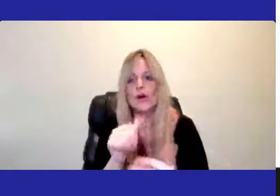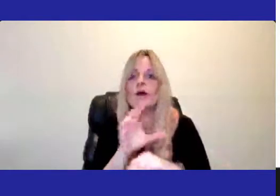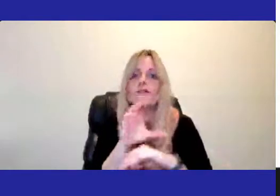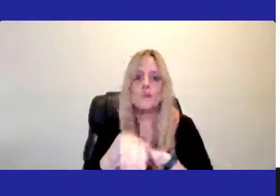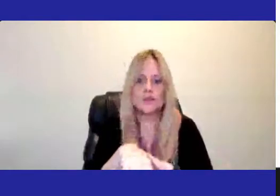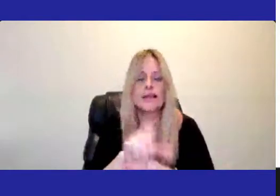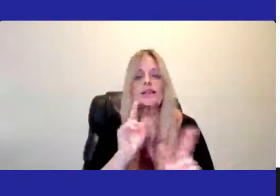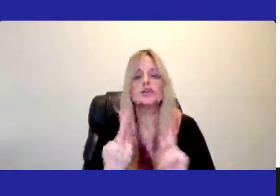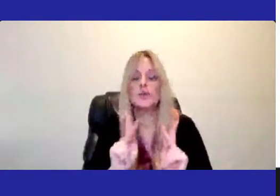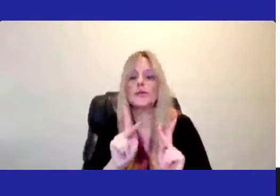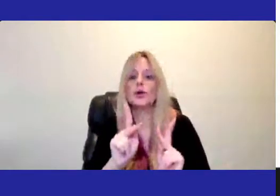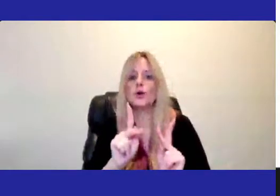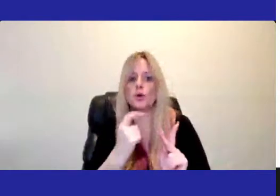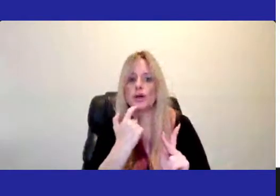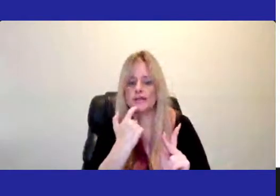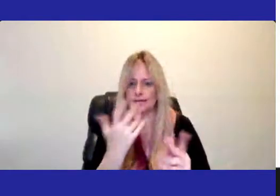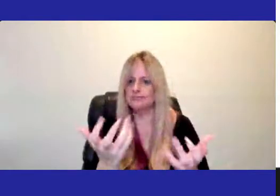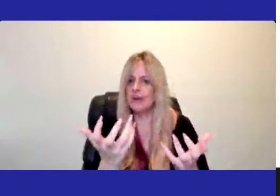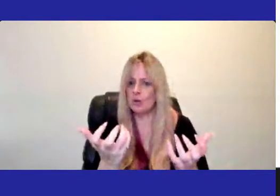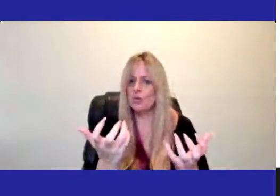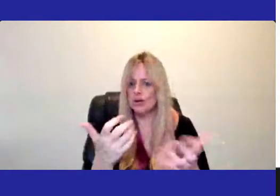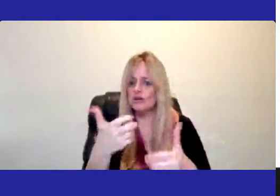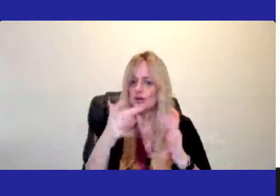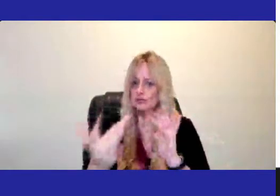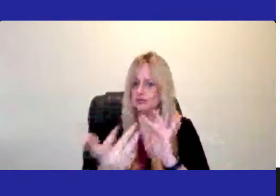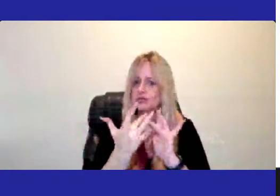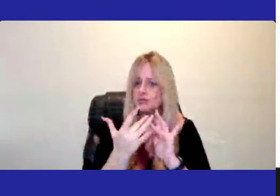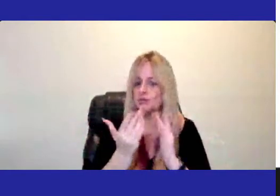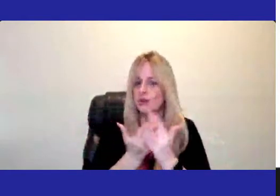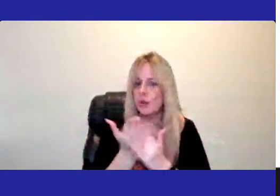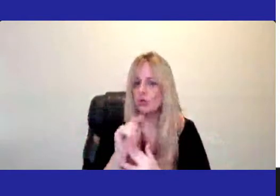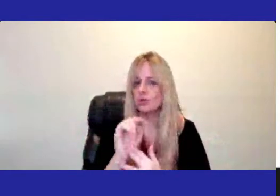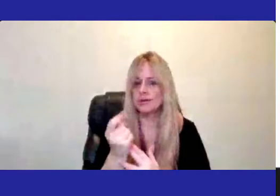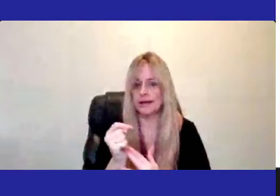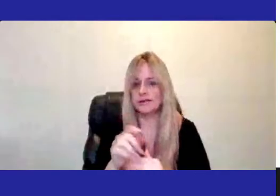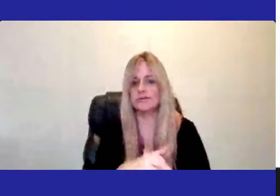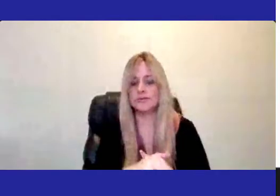to be communicated with through text messaging. You can go to the next slide, please.